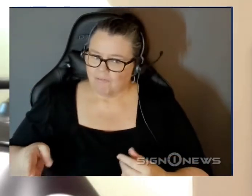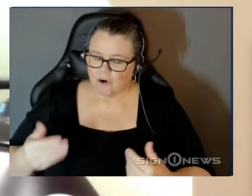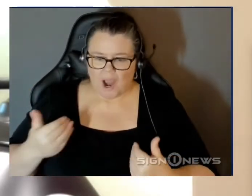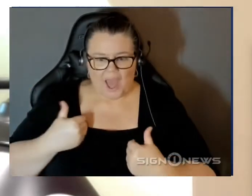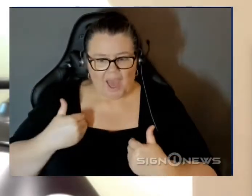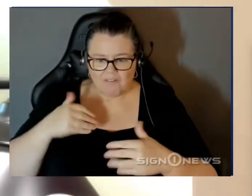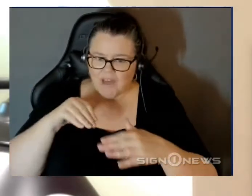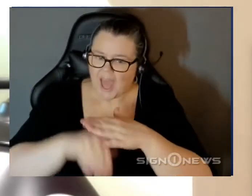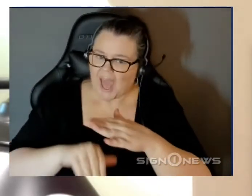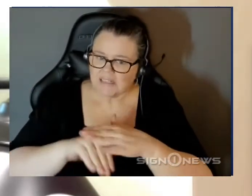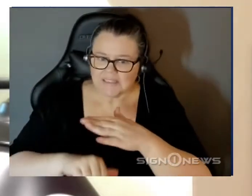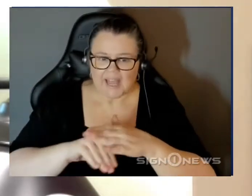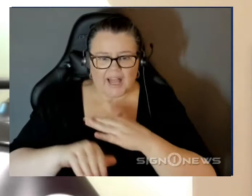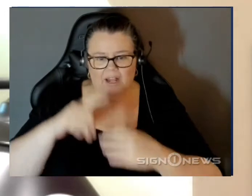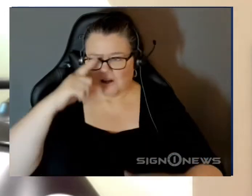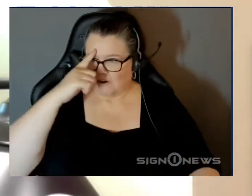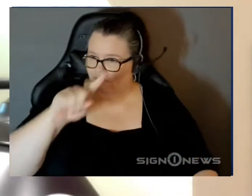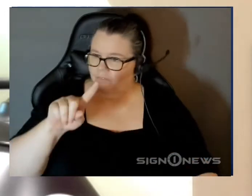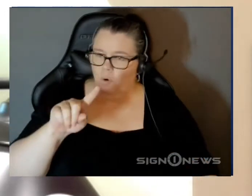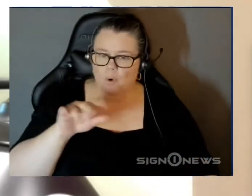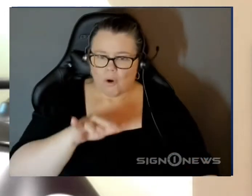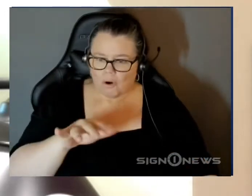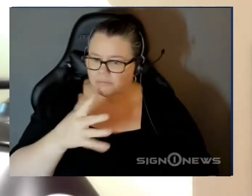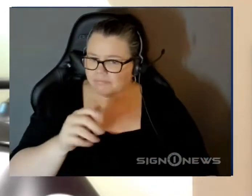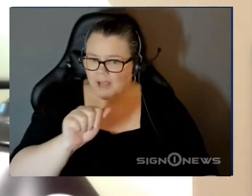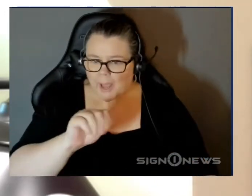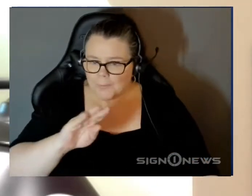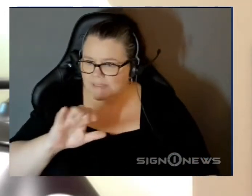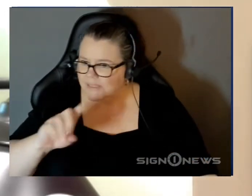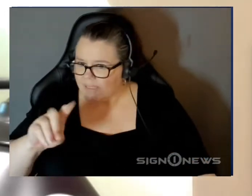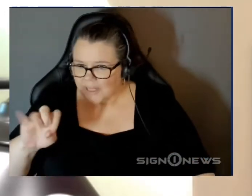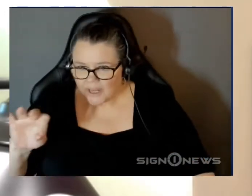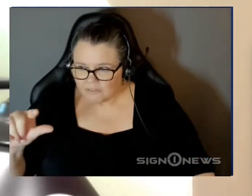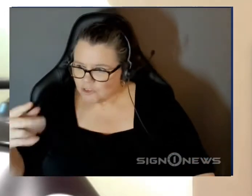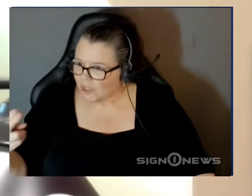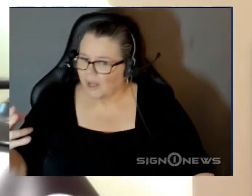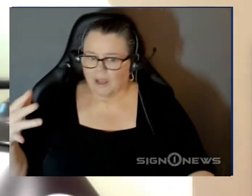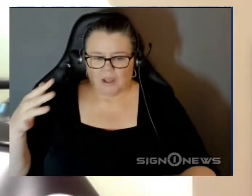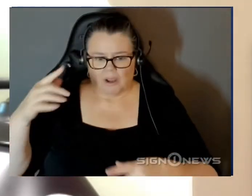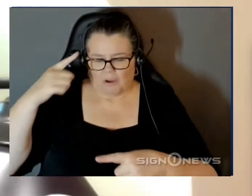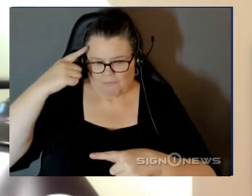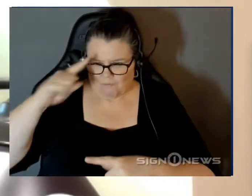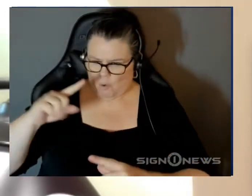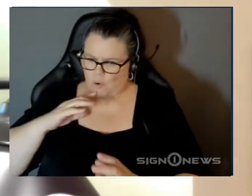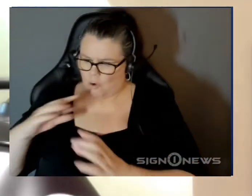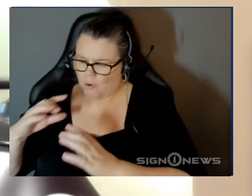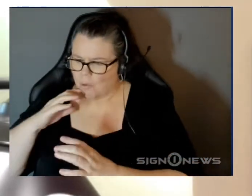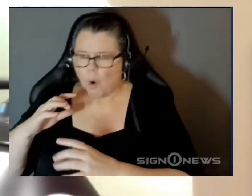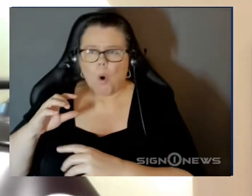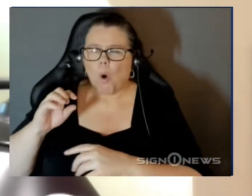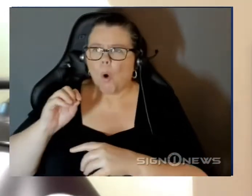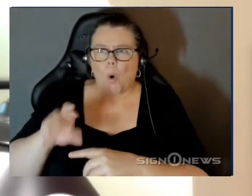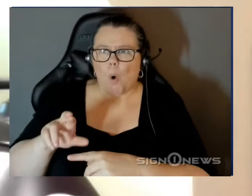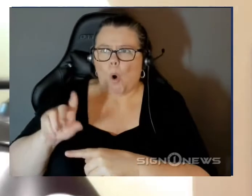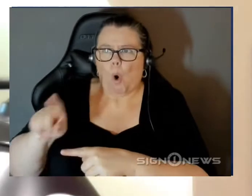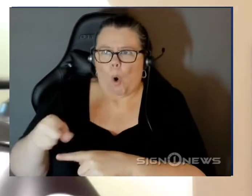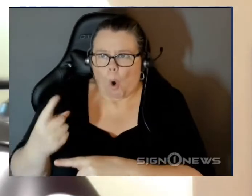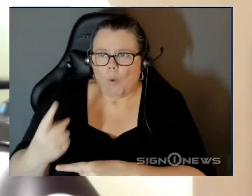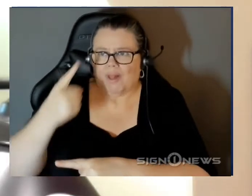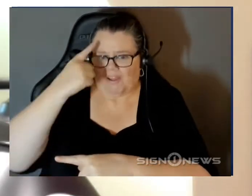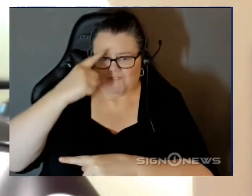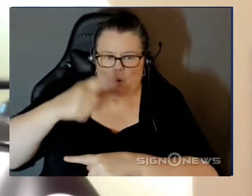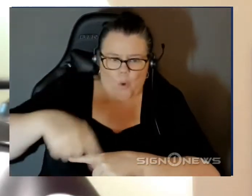for people like Tim and Bob and John who have been given access to robust language-based